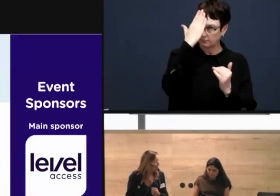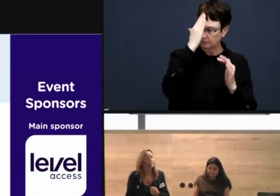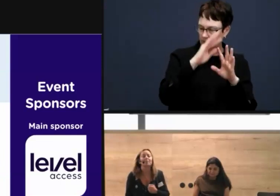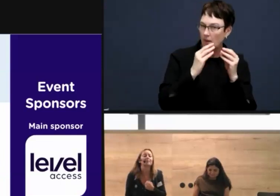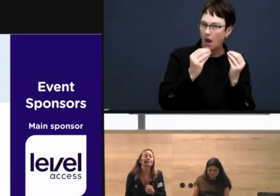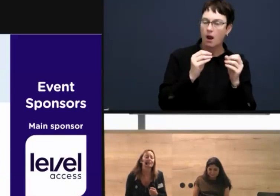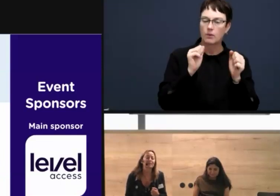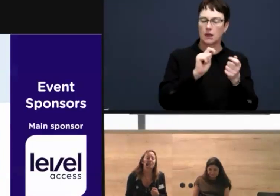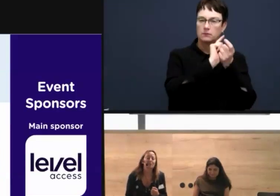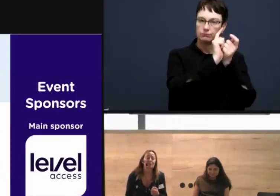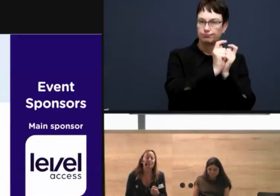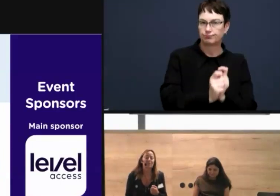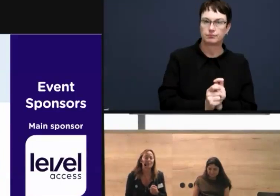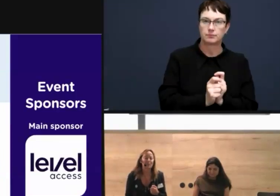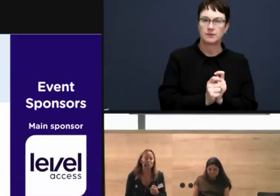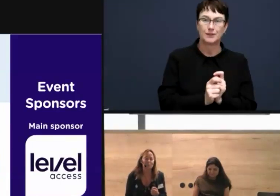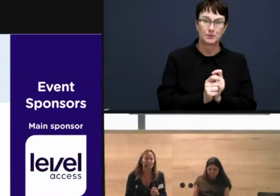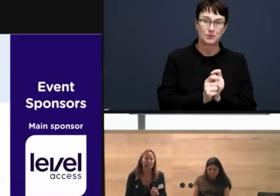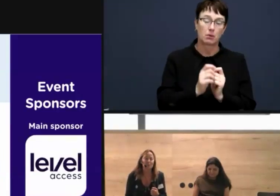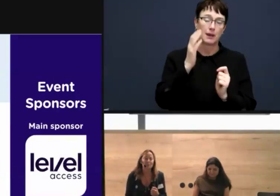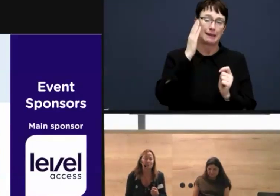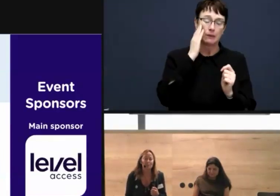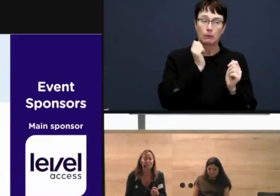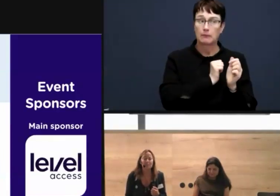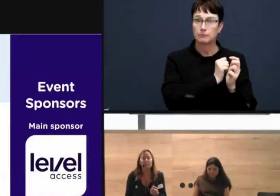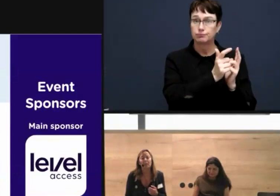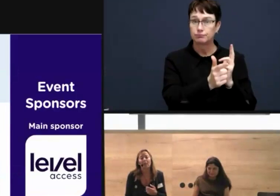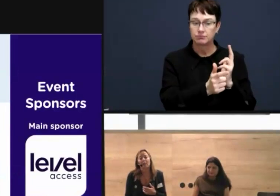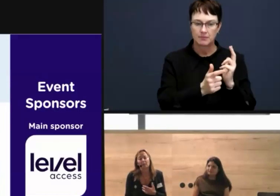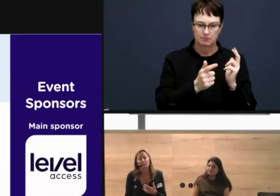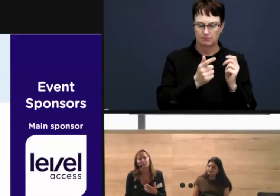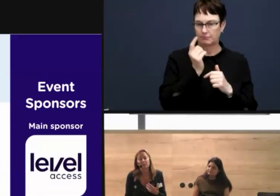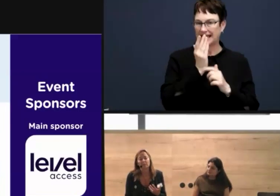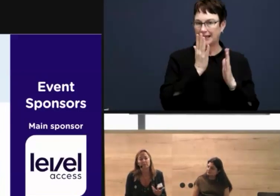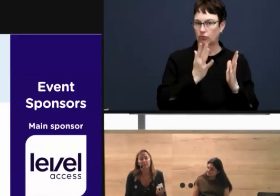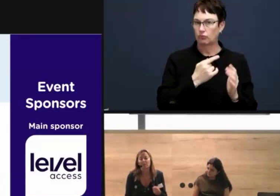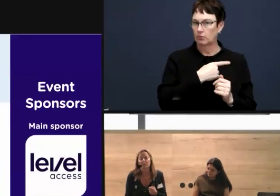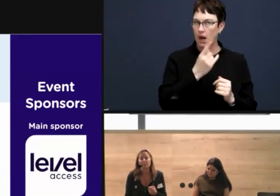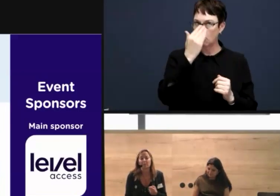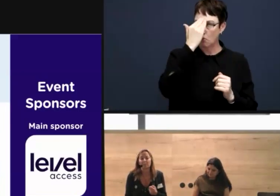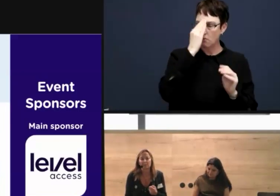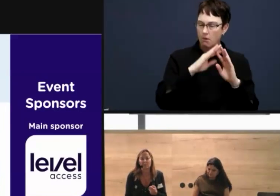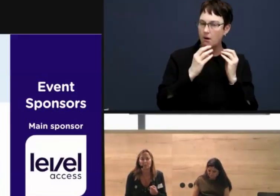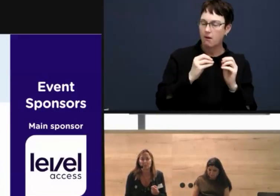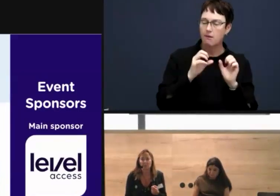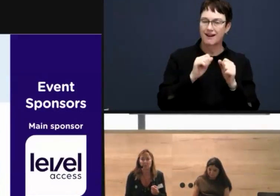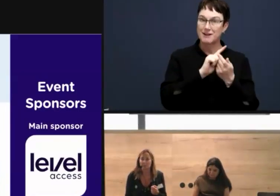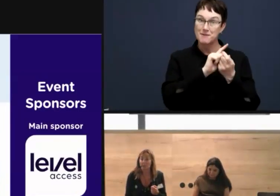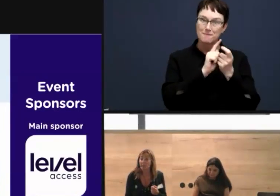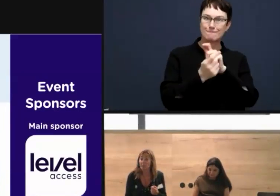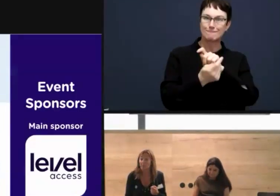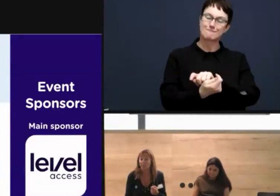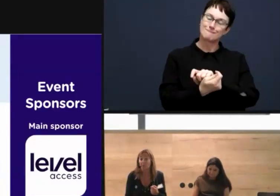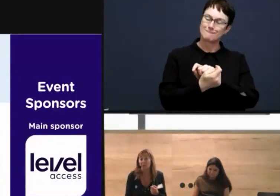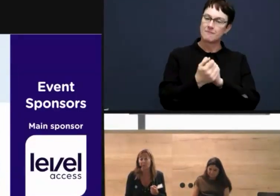remediating accessible documents or making sure that the documents become accessible, and also from 3 of the really big organizations